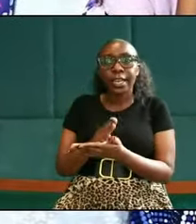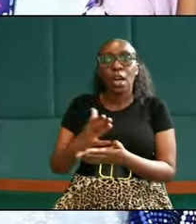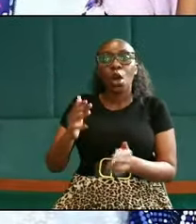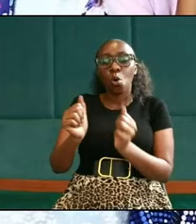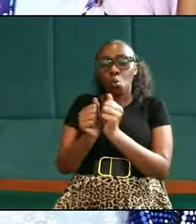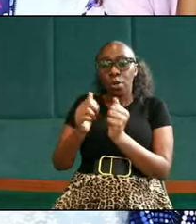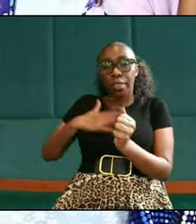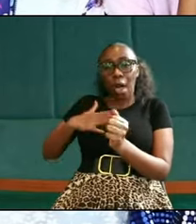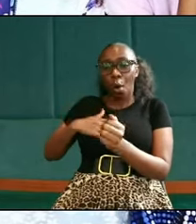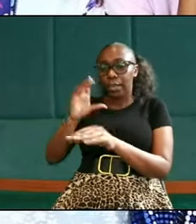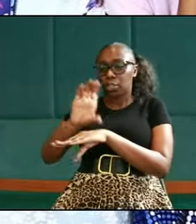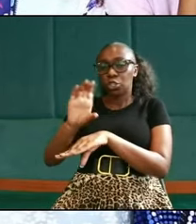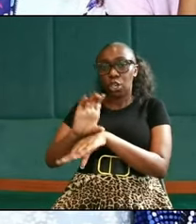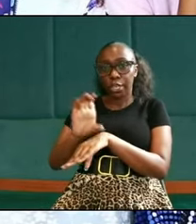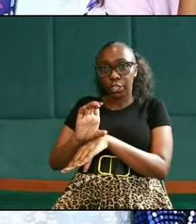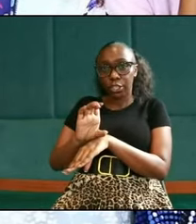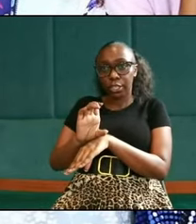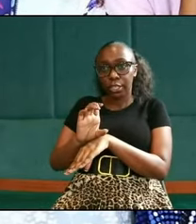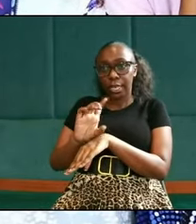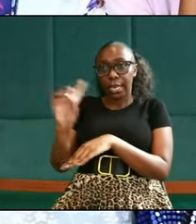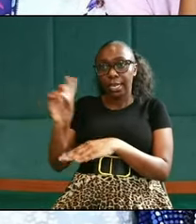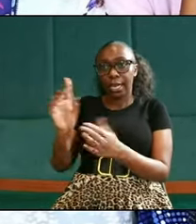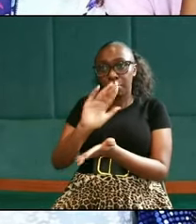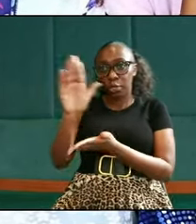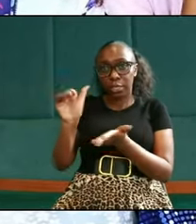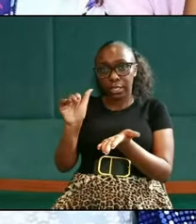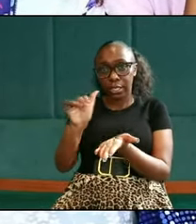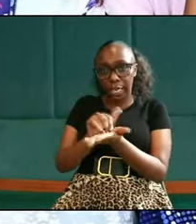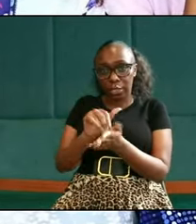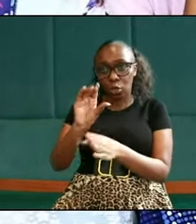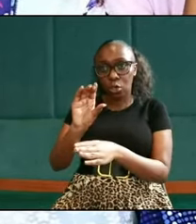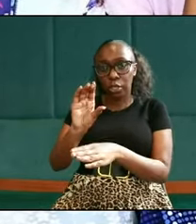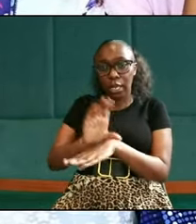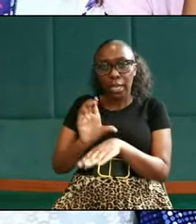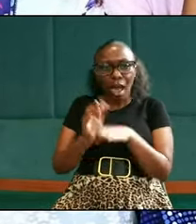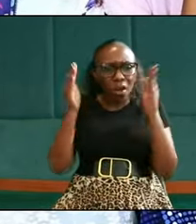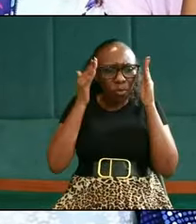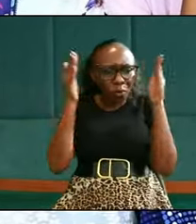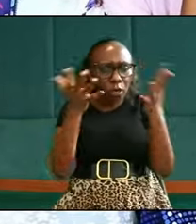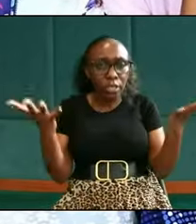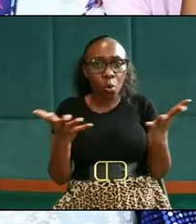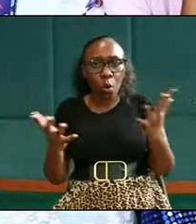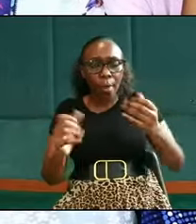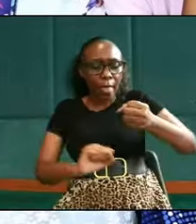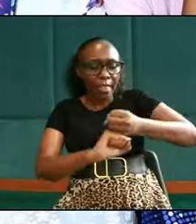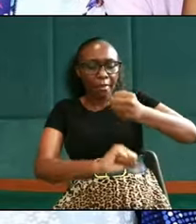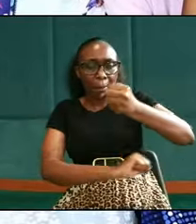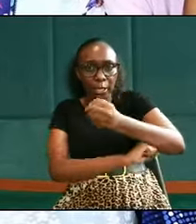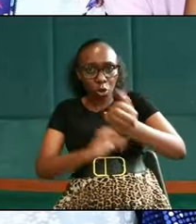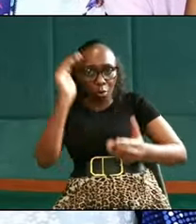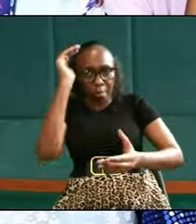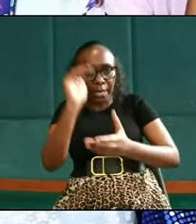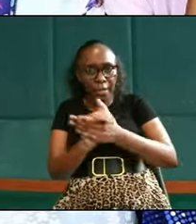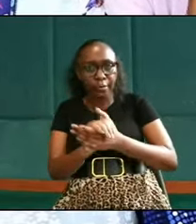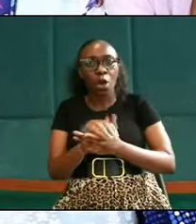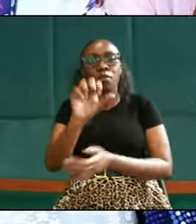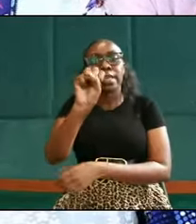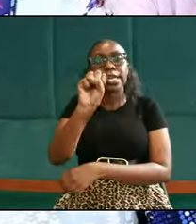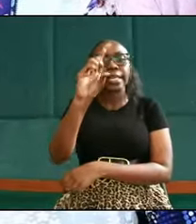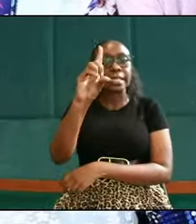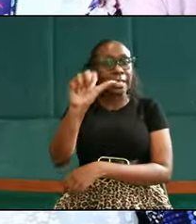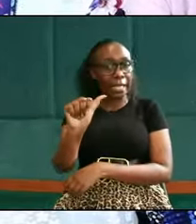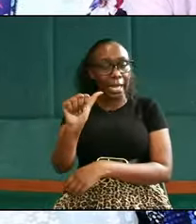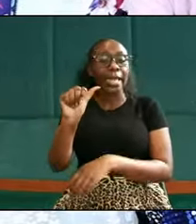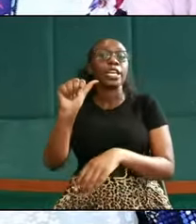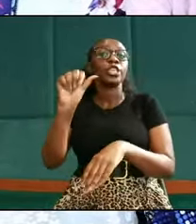Nairobi Central, SDA Church. And we are looking at fundamental beliefs of the Seventh-day Adventist Church. We